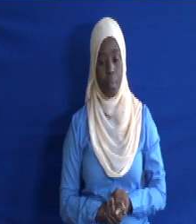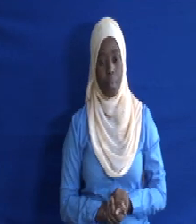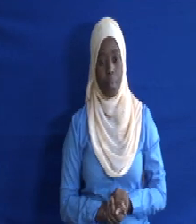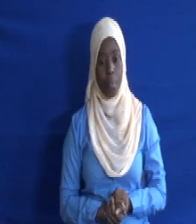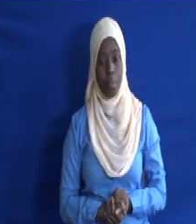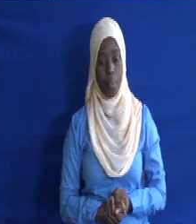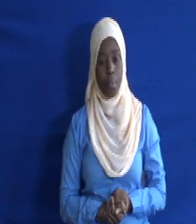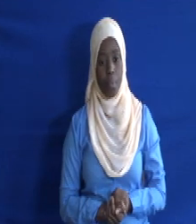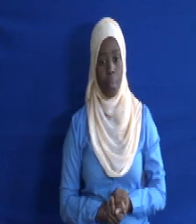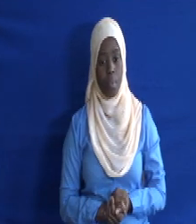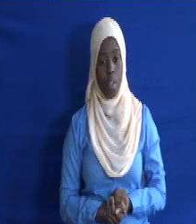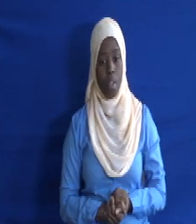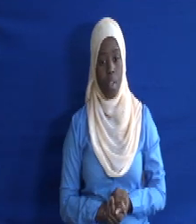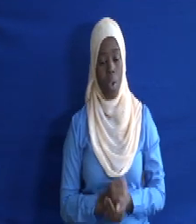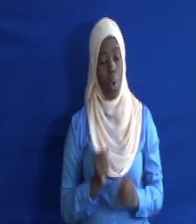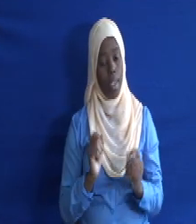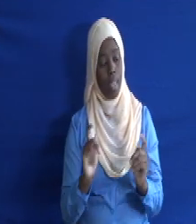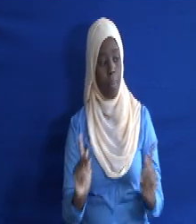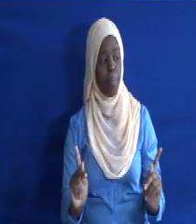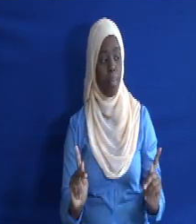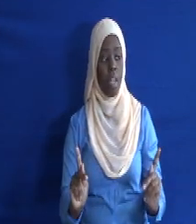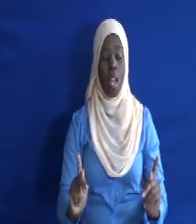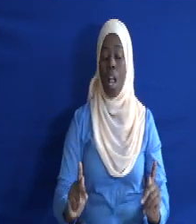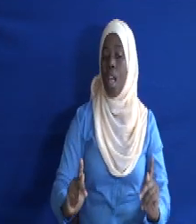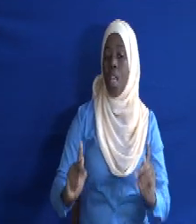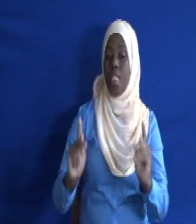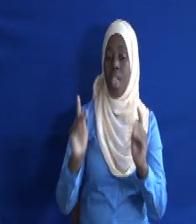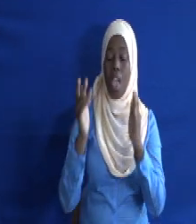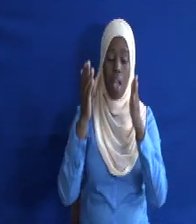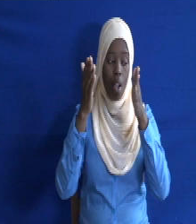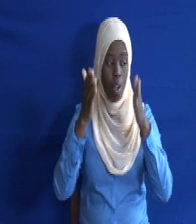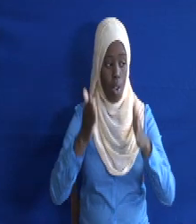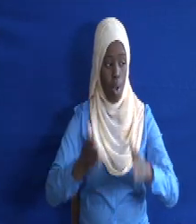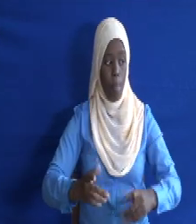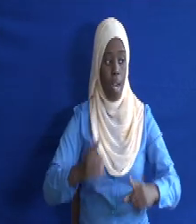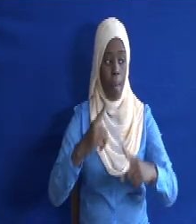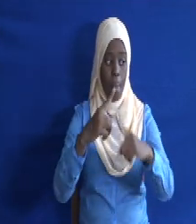Okay, so the common multiples are, let's pick them.